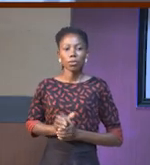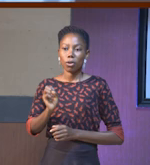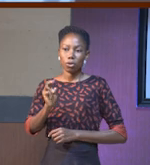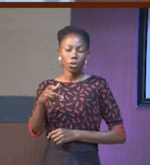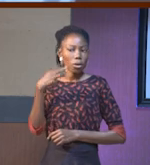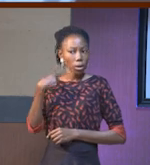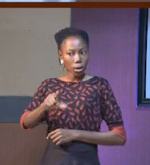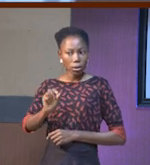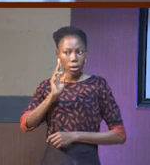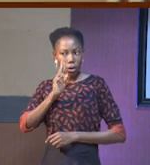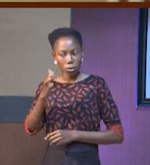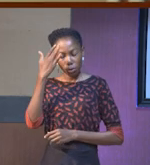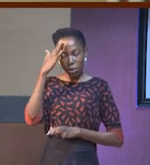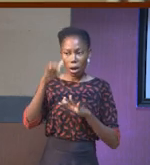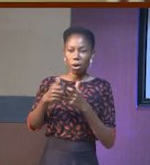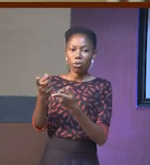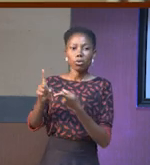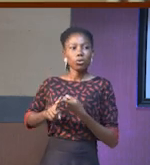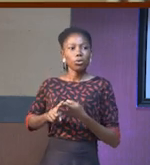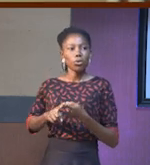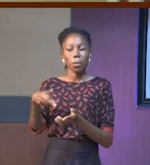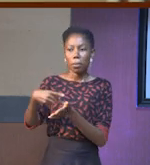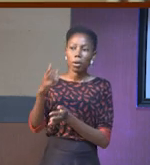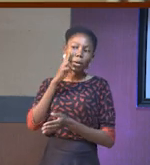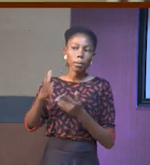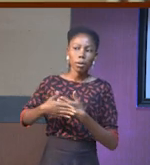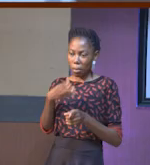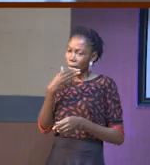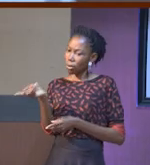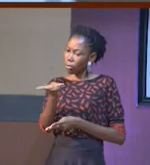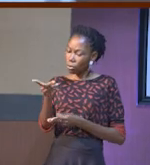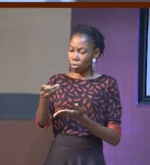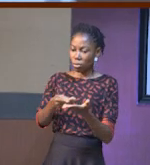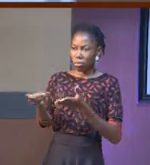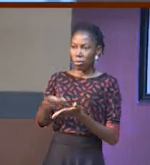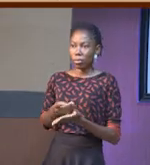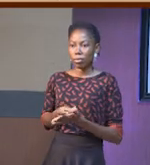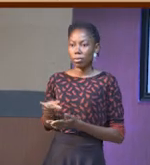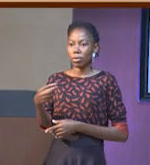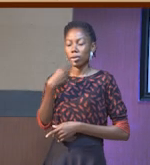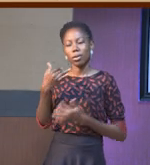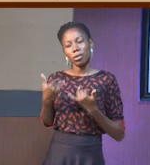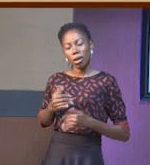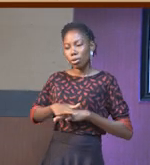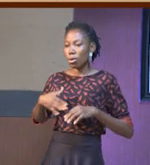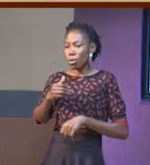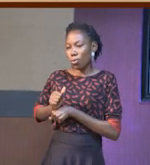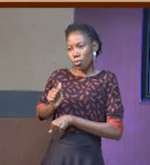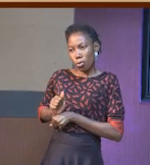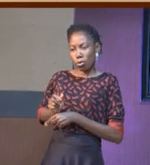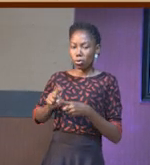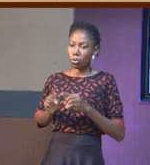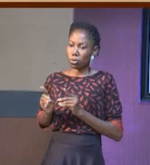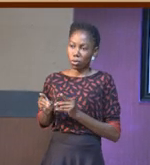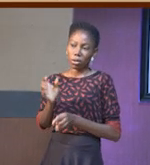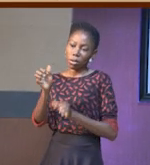So let her know how you want to pay her back, when you want. I don't have any business. I don't have a means of income presently. I